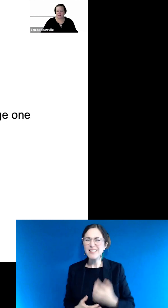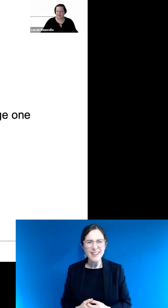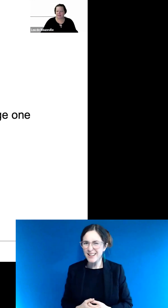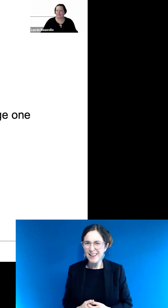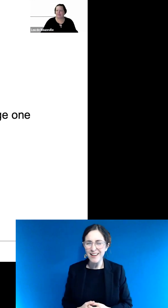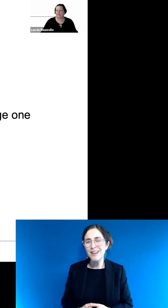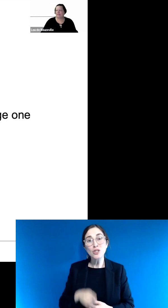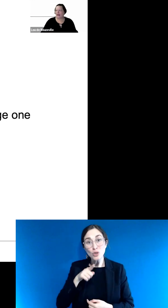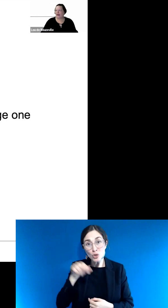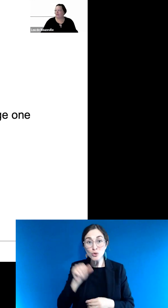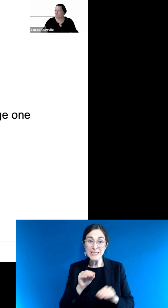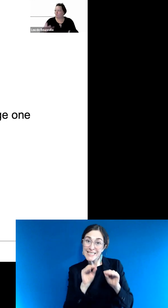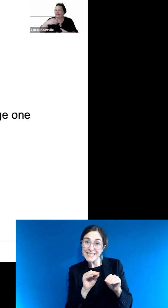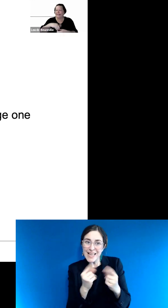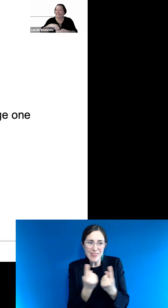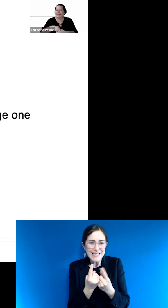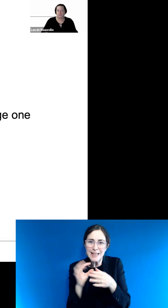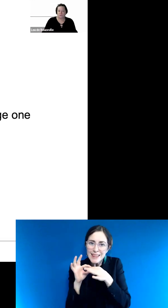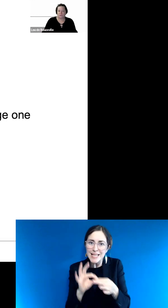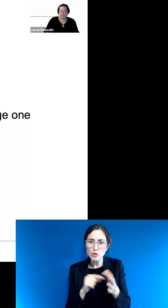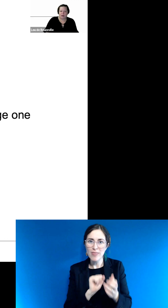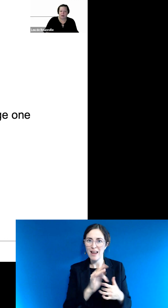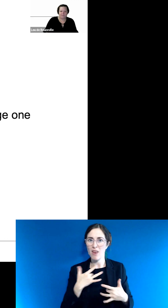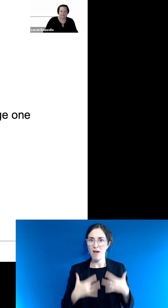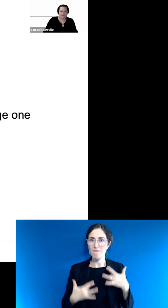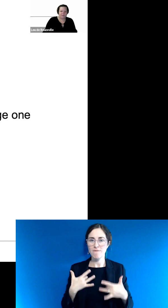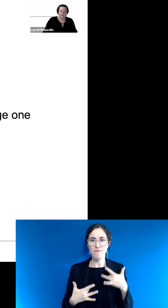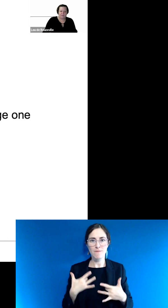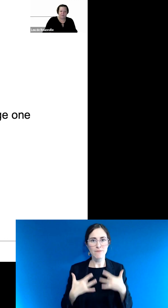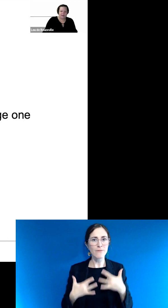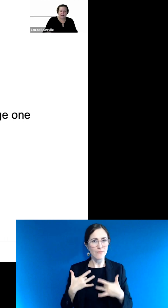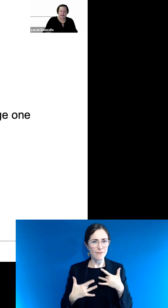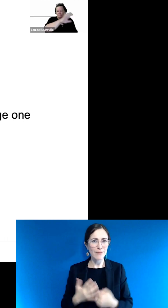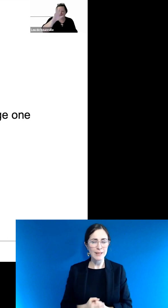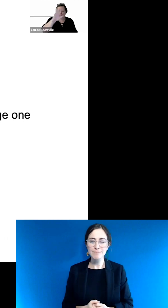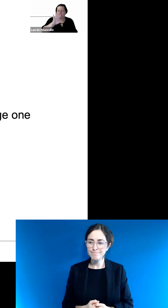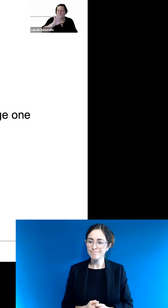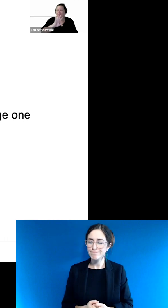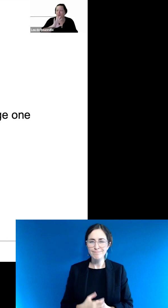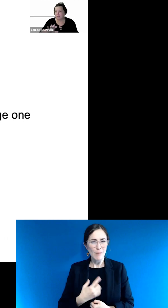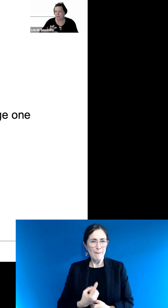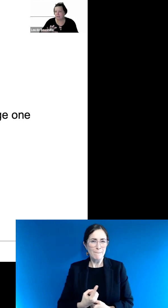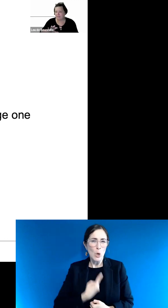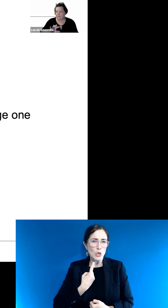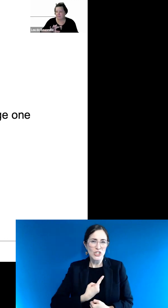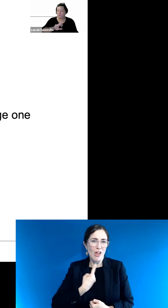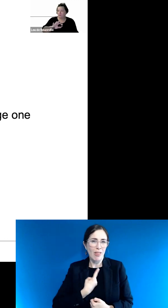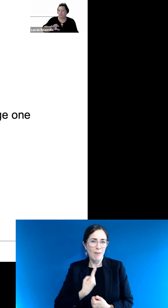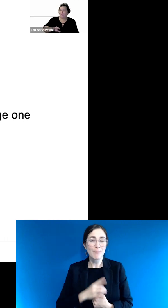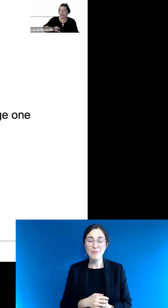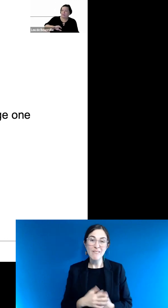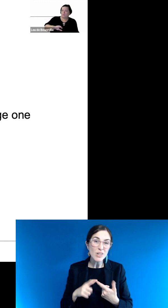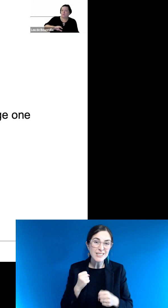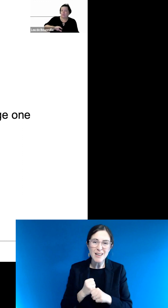about things that are really linked to your child's life. And I have a personal hate of this whole learning